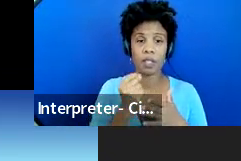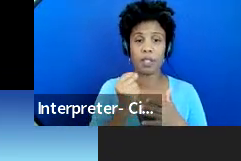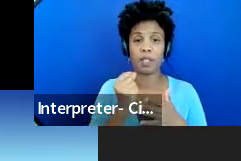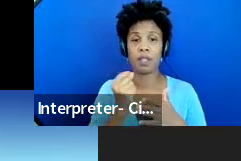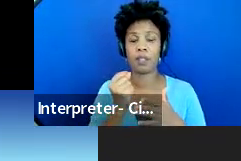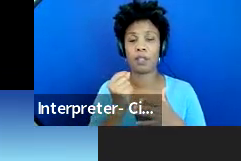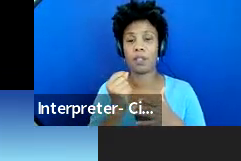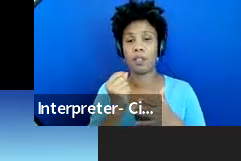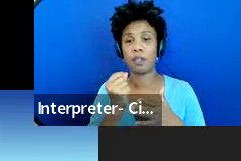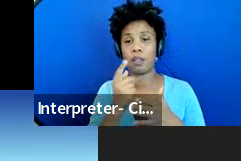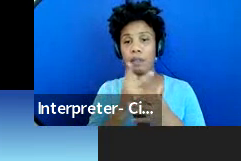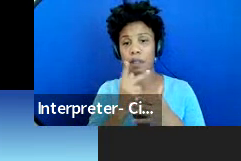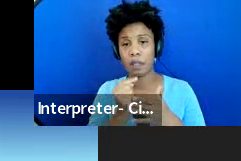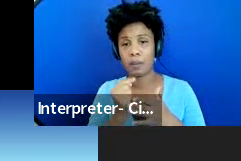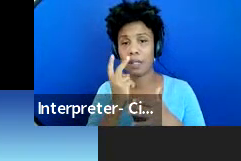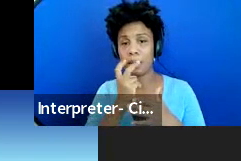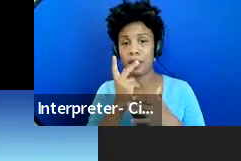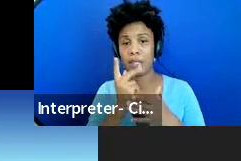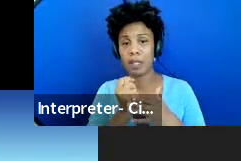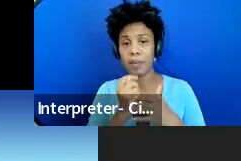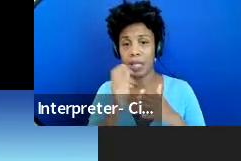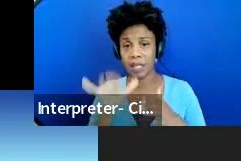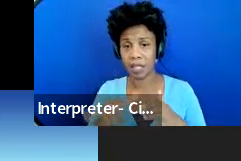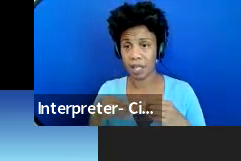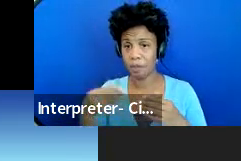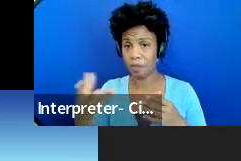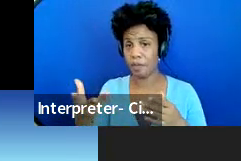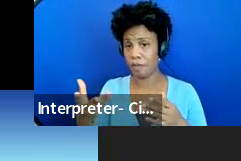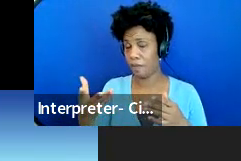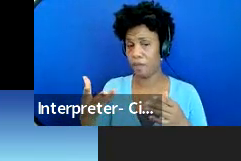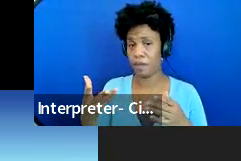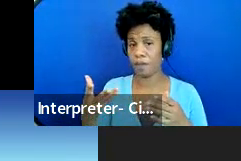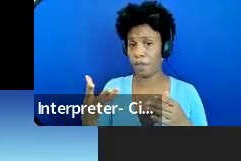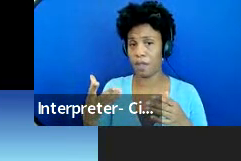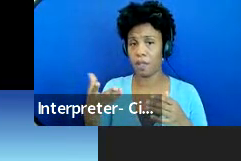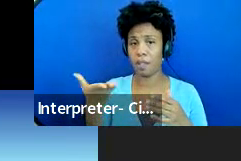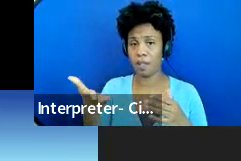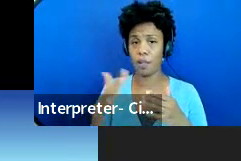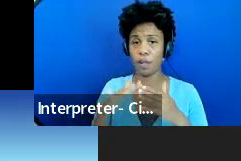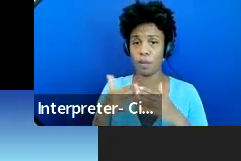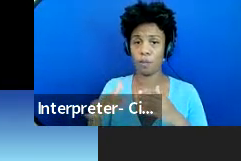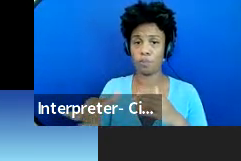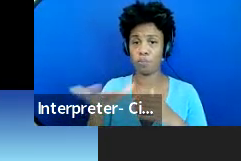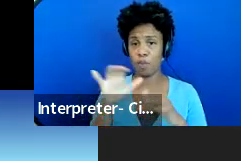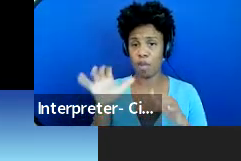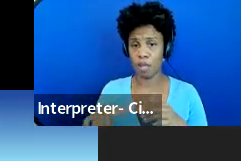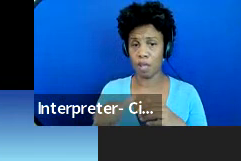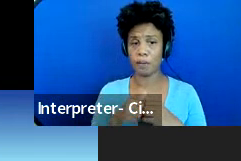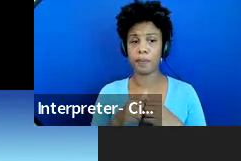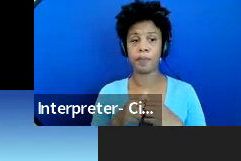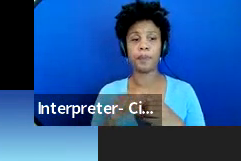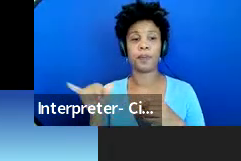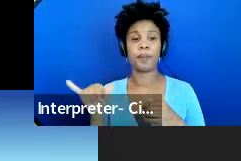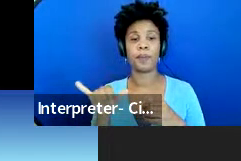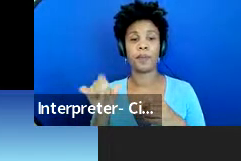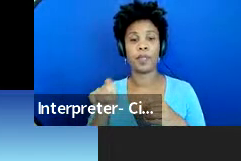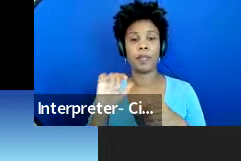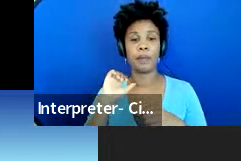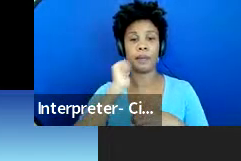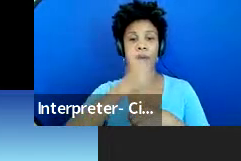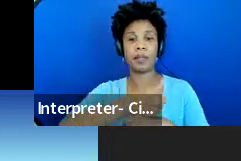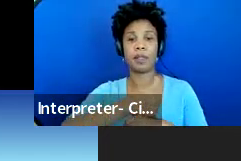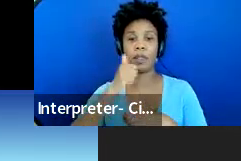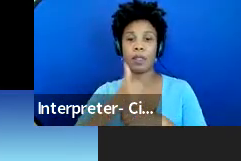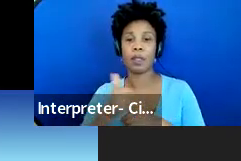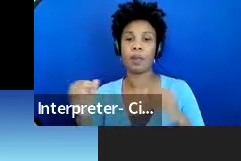on an intern basis at the community level. There's also need for self-help disability organizations, that we need to see more of